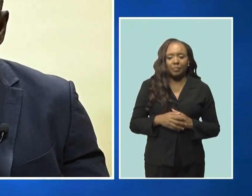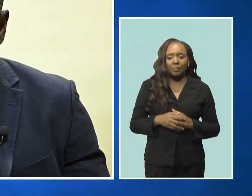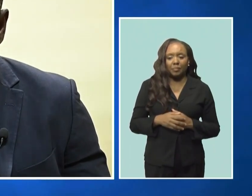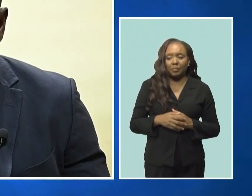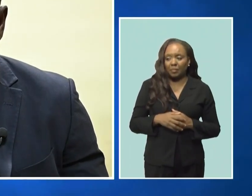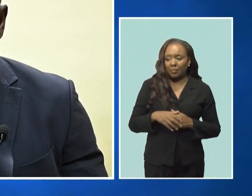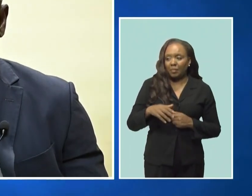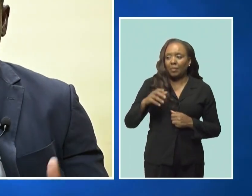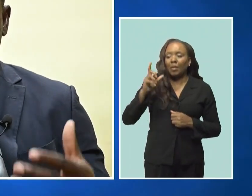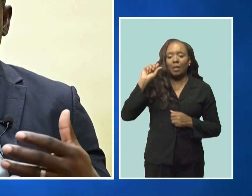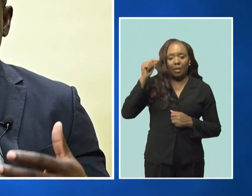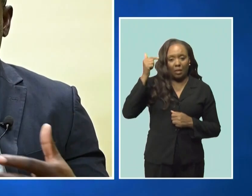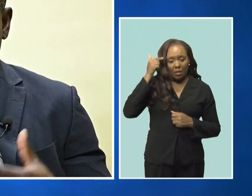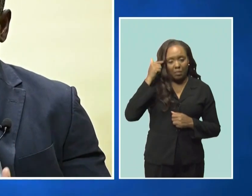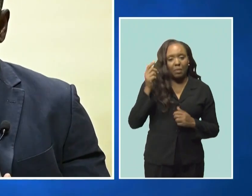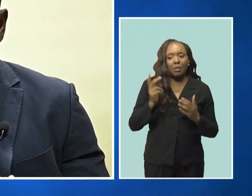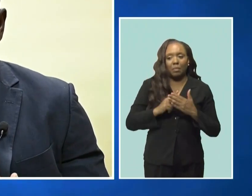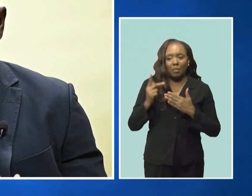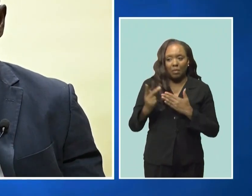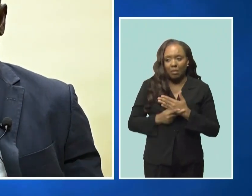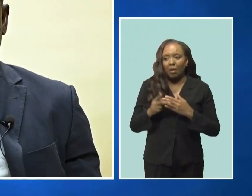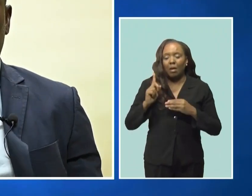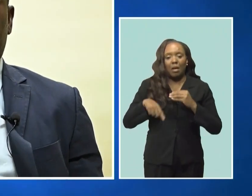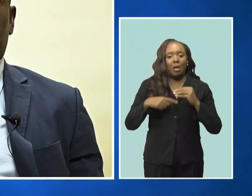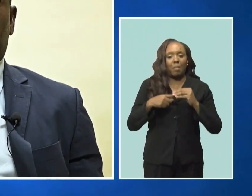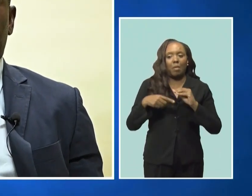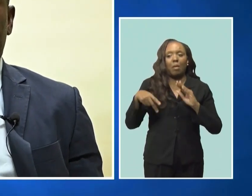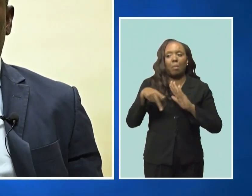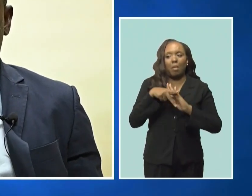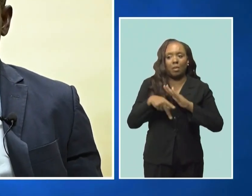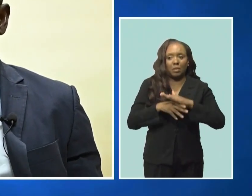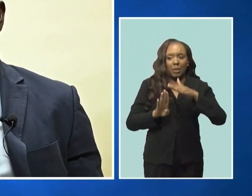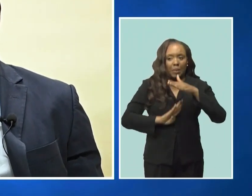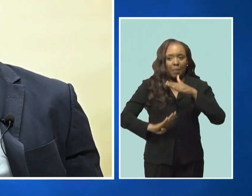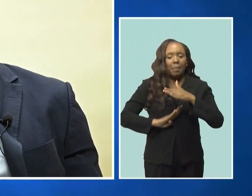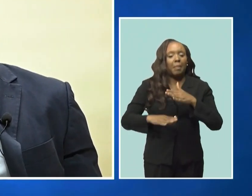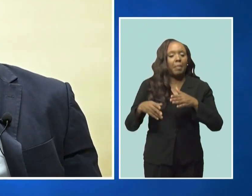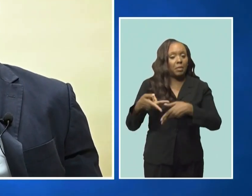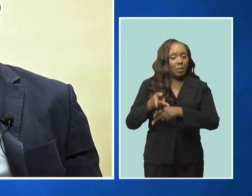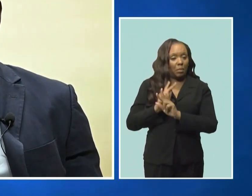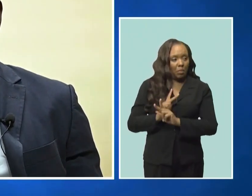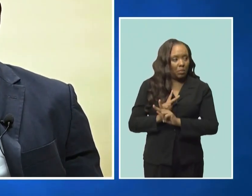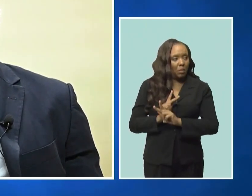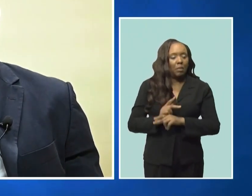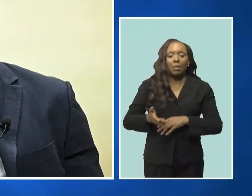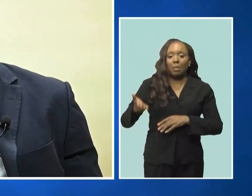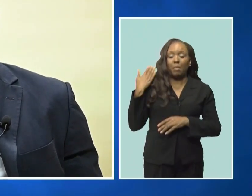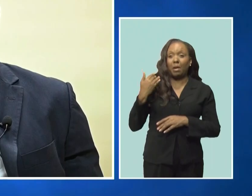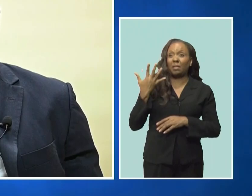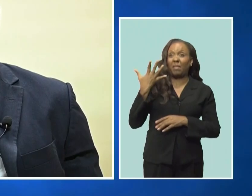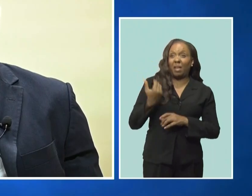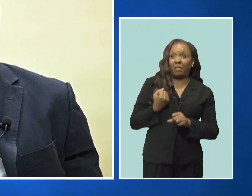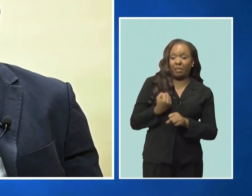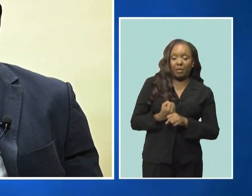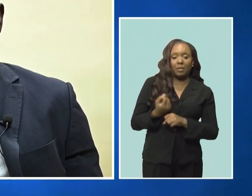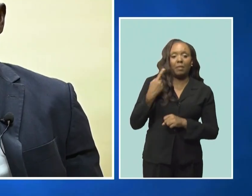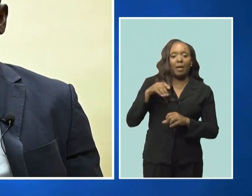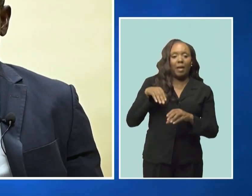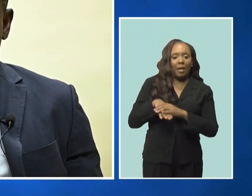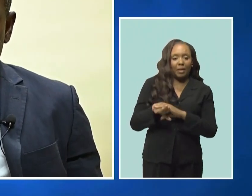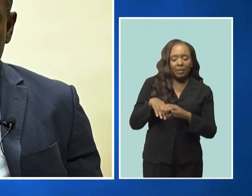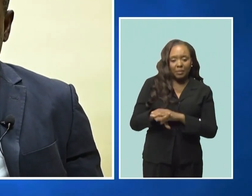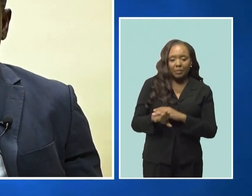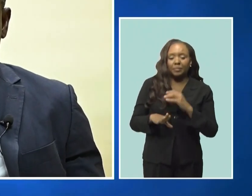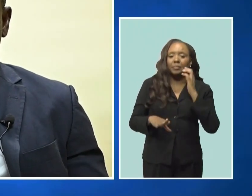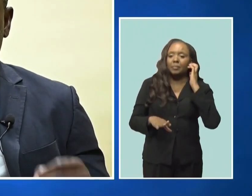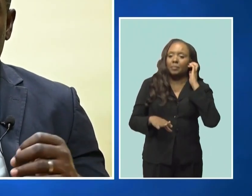program in relation to policy-based loans, what we've done over the last 5 years is to access policy-based loans on